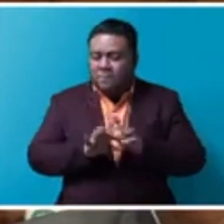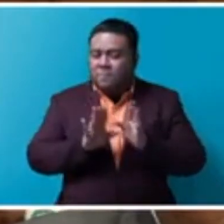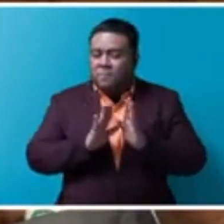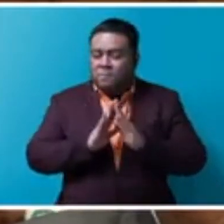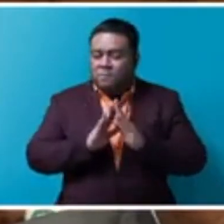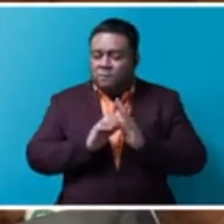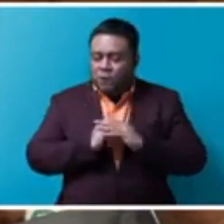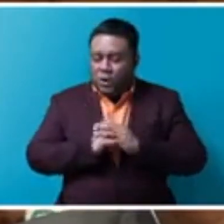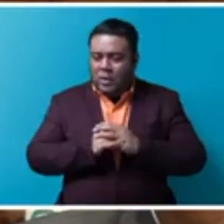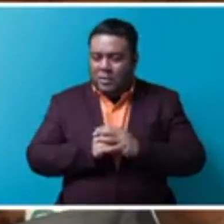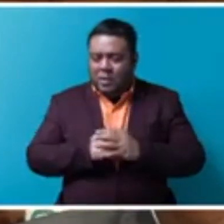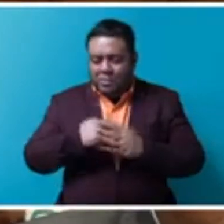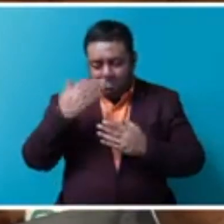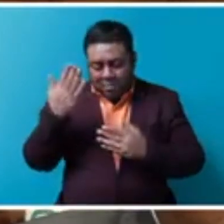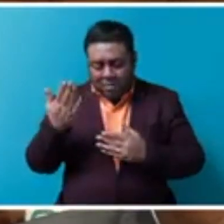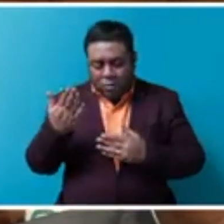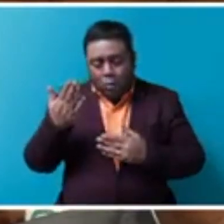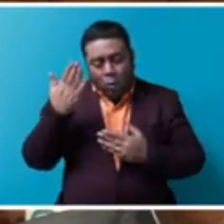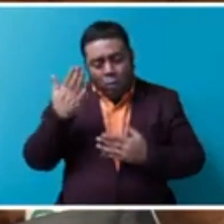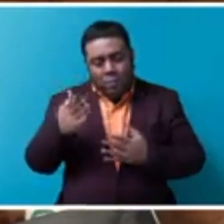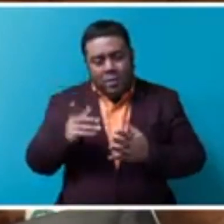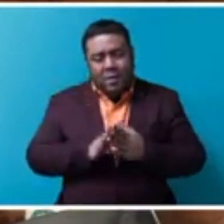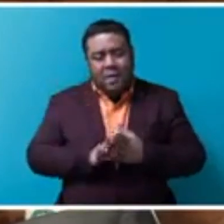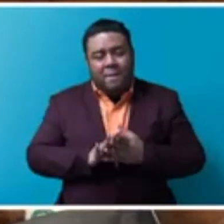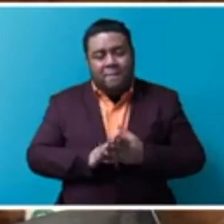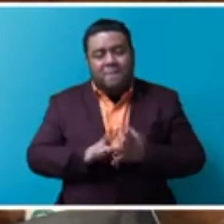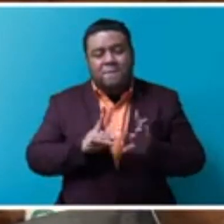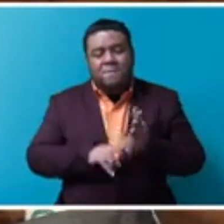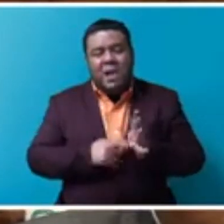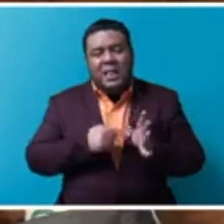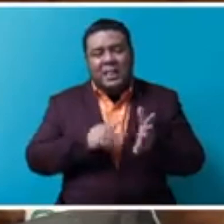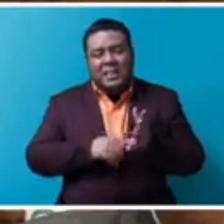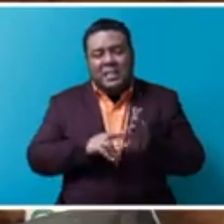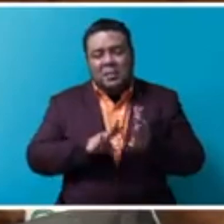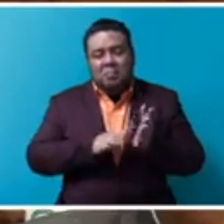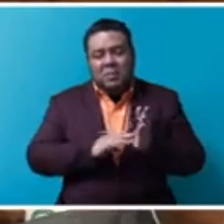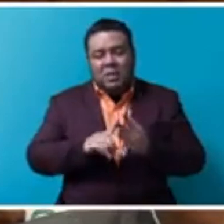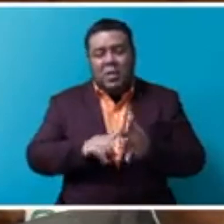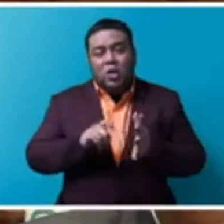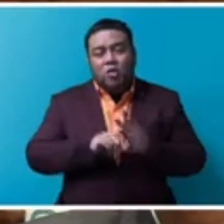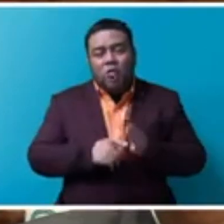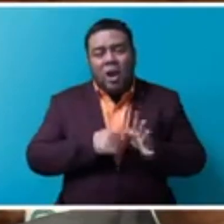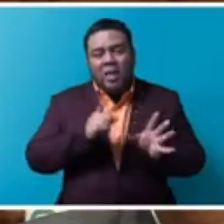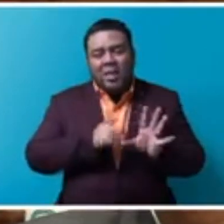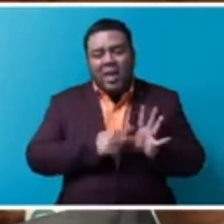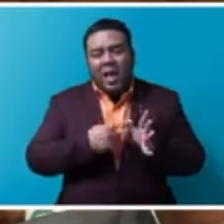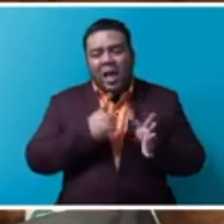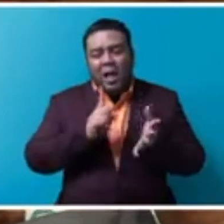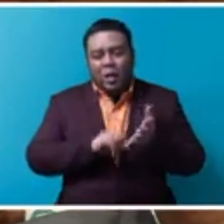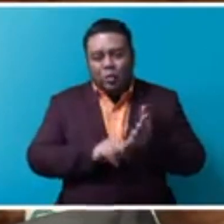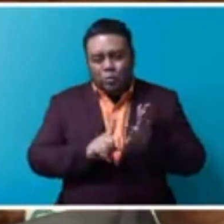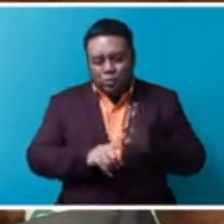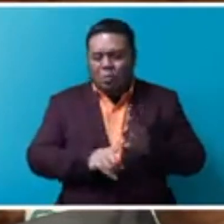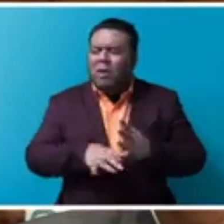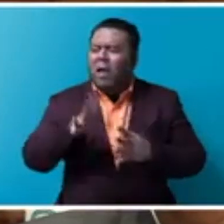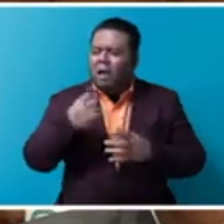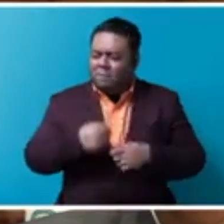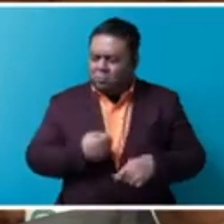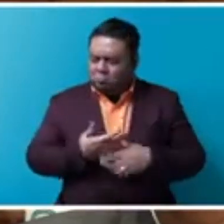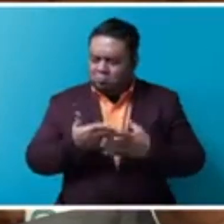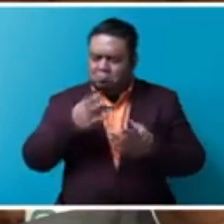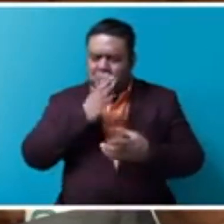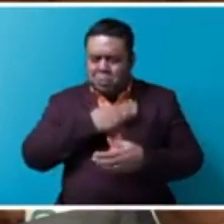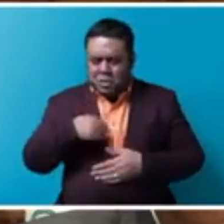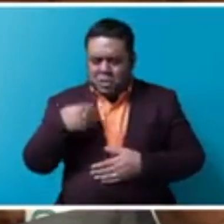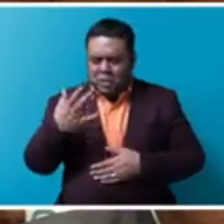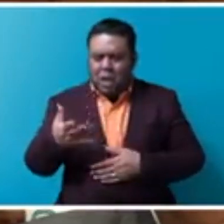late Honourable Fatime Rayalu, a dedicated minister who led